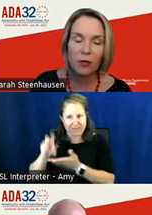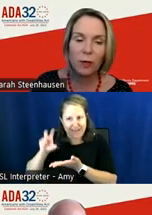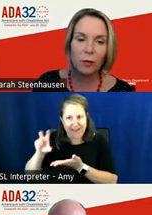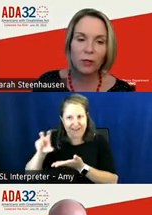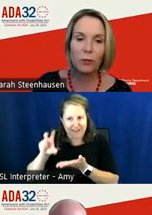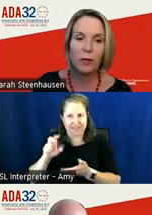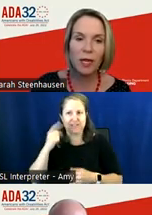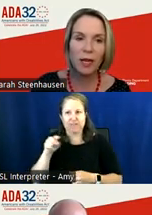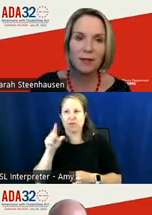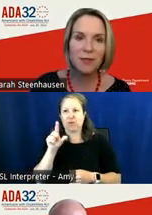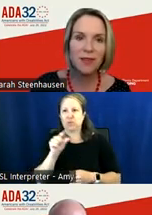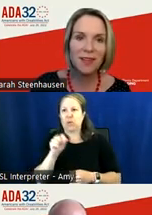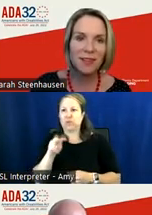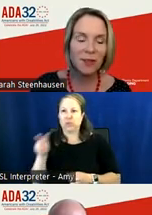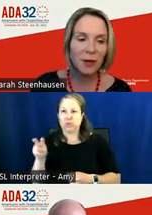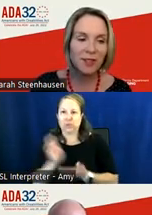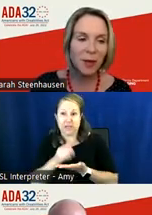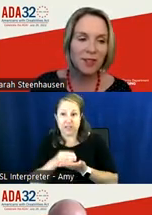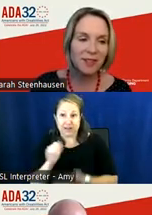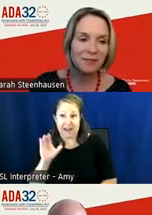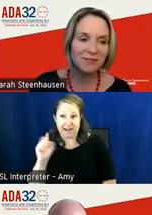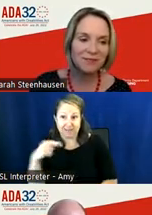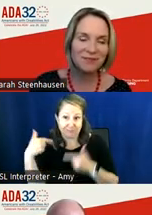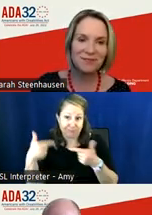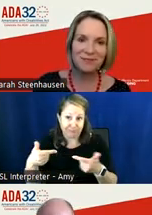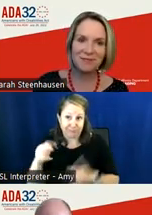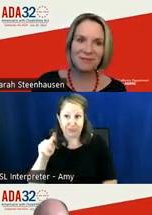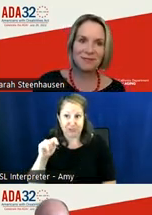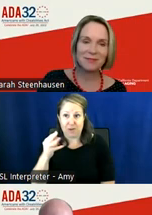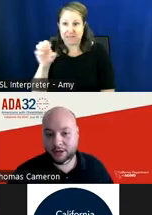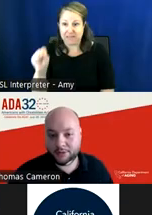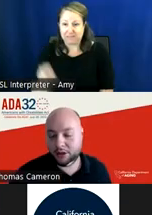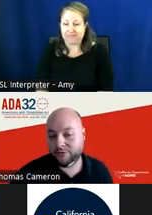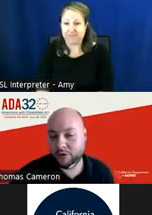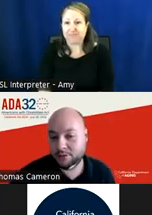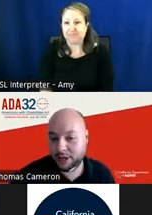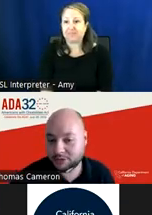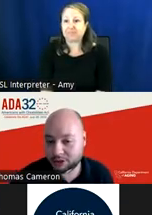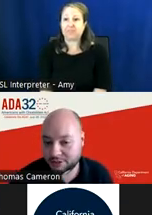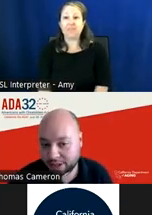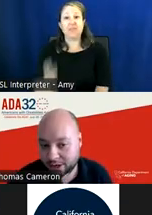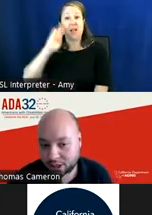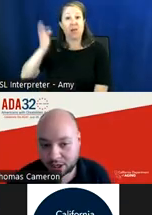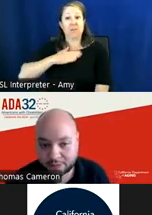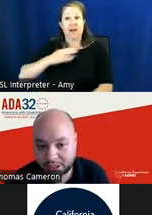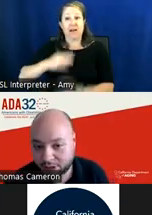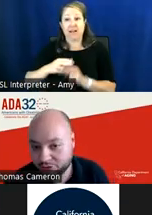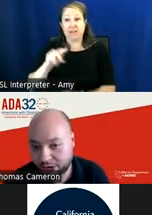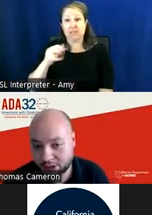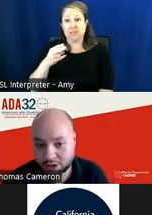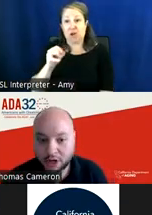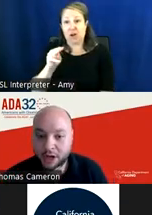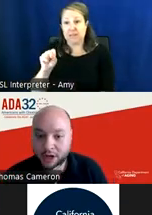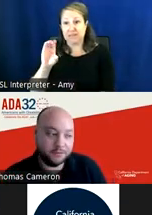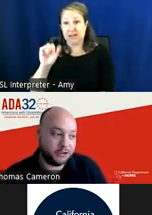in the 2022 budget act go ahead thomas thank you sarah um hello everyone my name is thomas cameron i'm the deputy